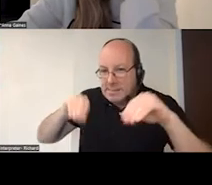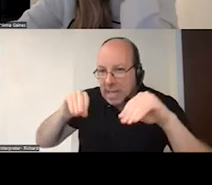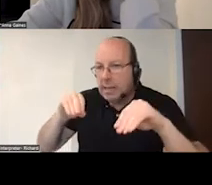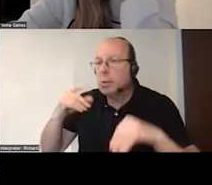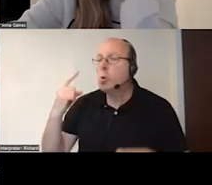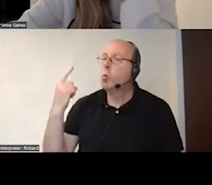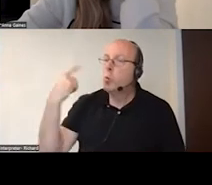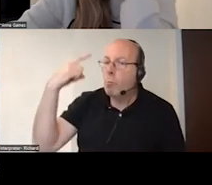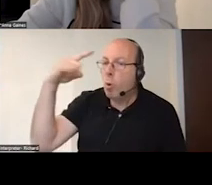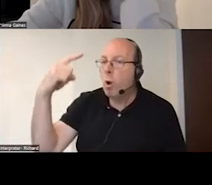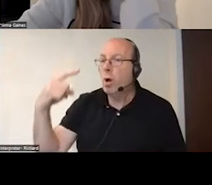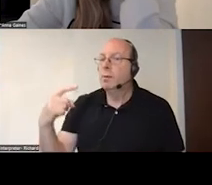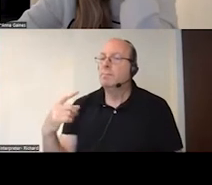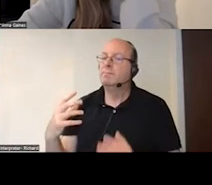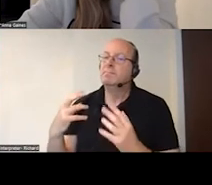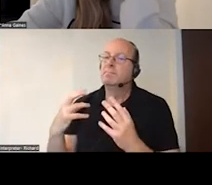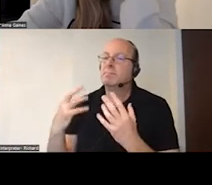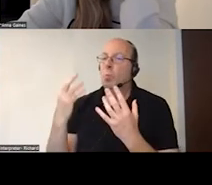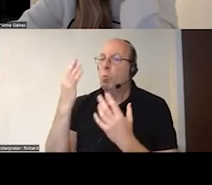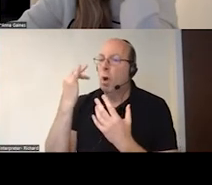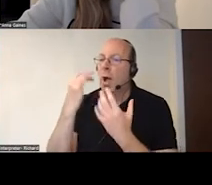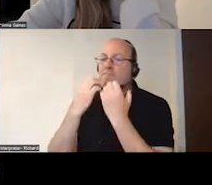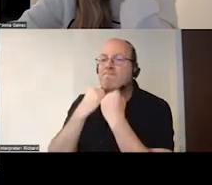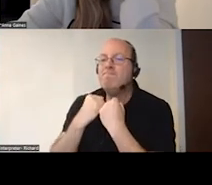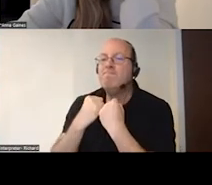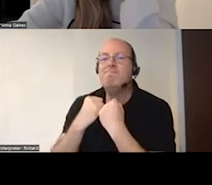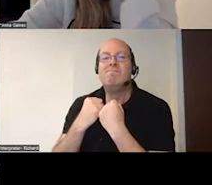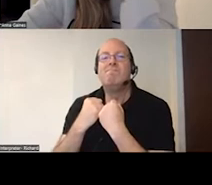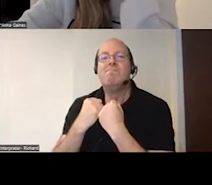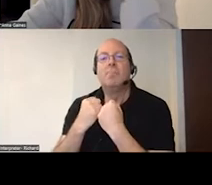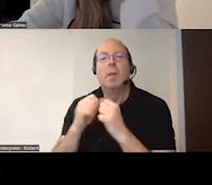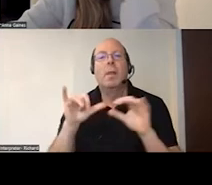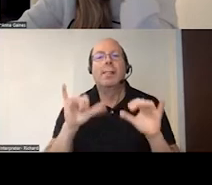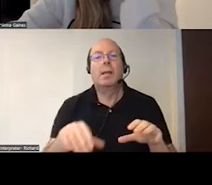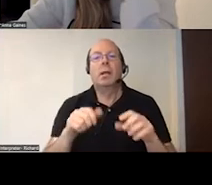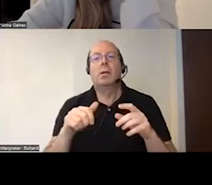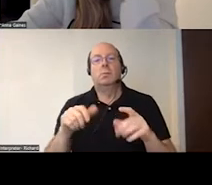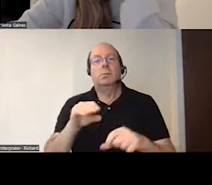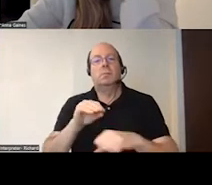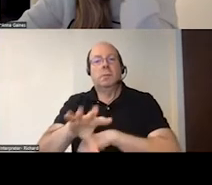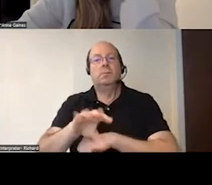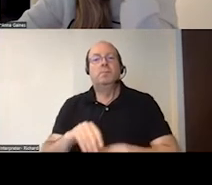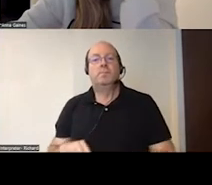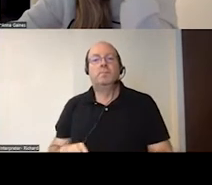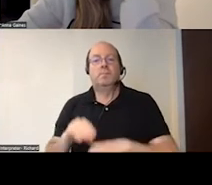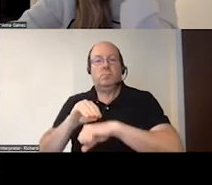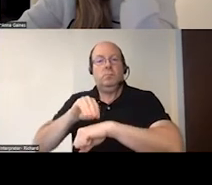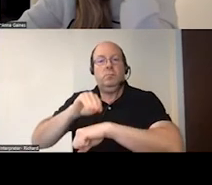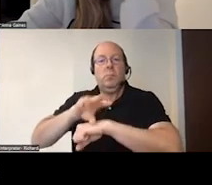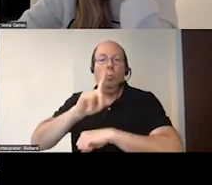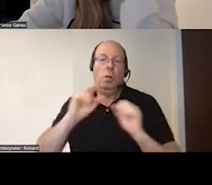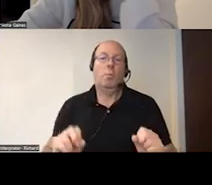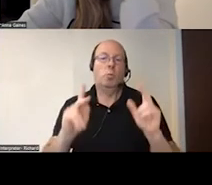and you know, what makes it special, can have a really big impact on a no. You know, it's an opportunity